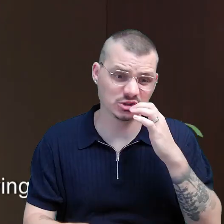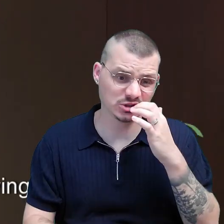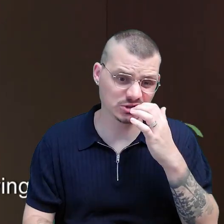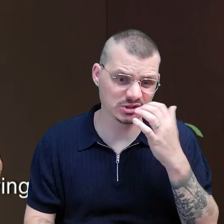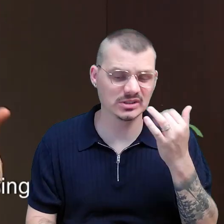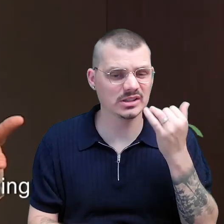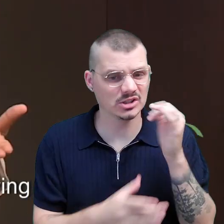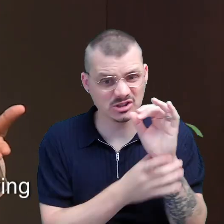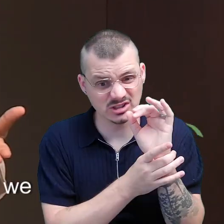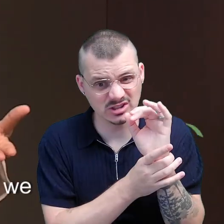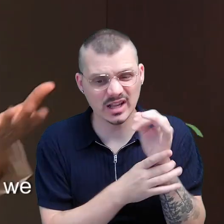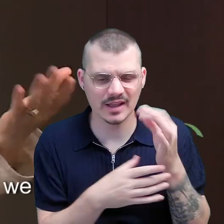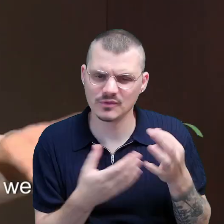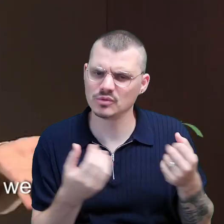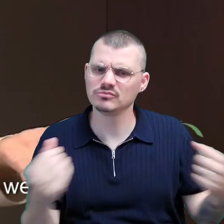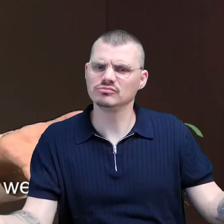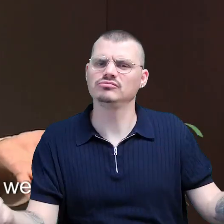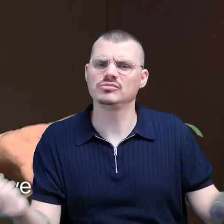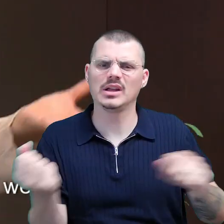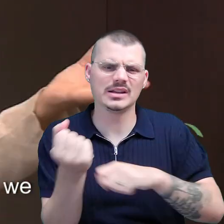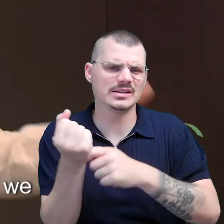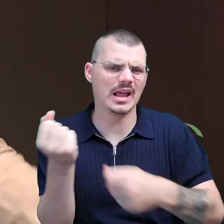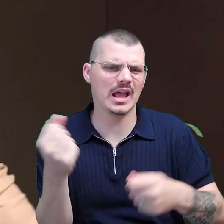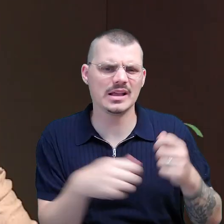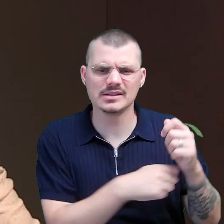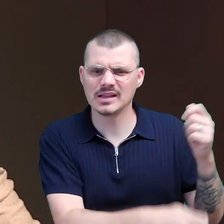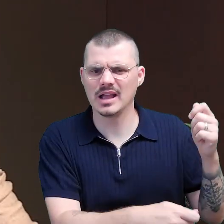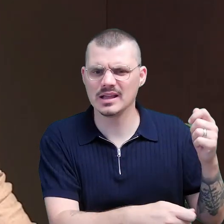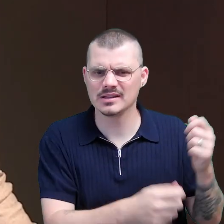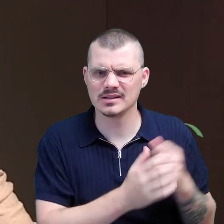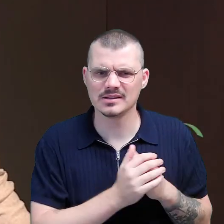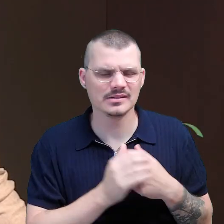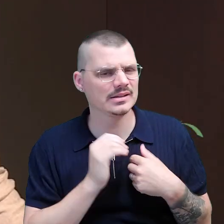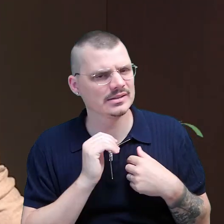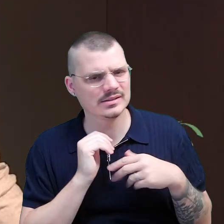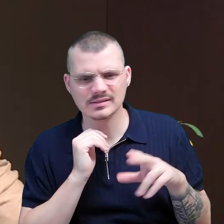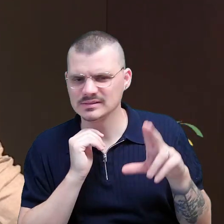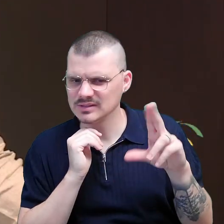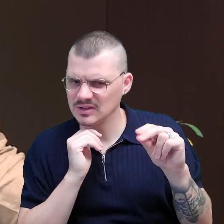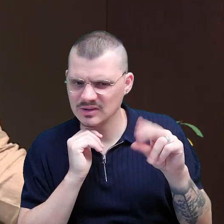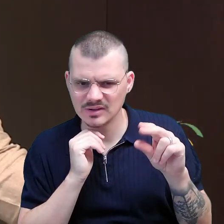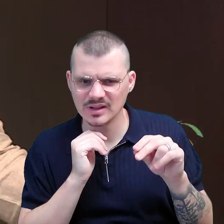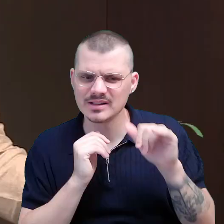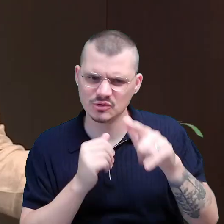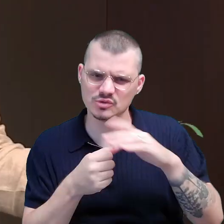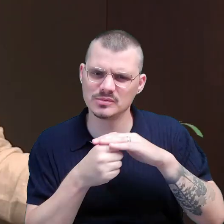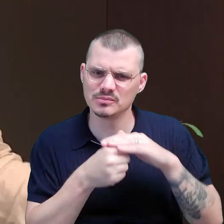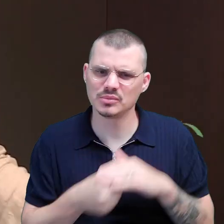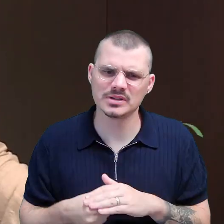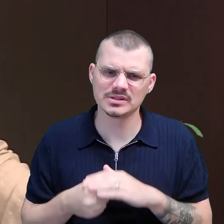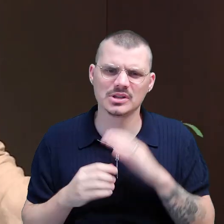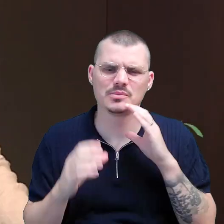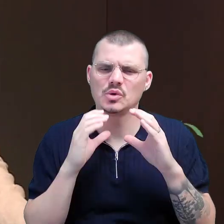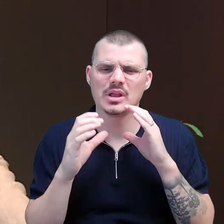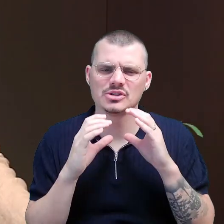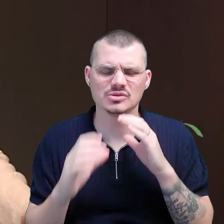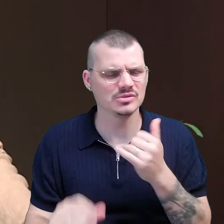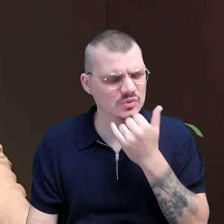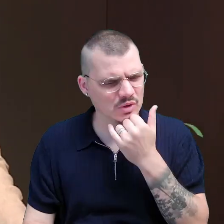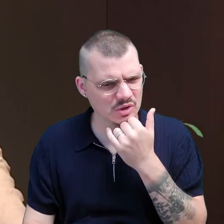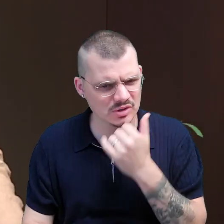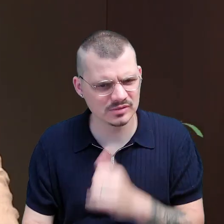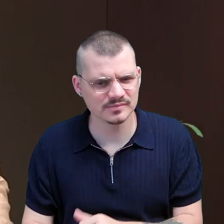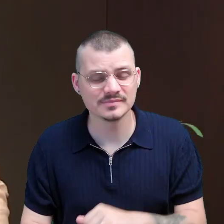just prevent her from chewing on her hands or choking off her hands if we just tie them down. I said, nah, that's suppressing communication.